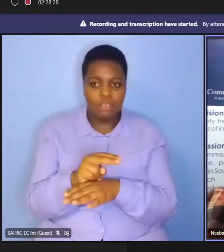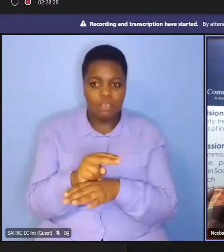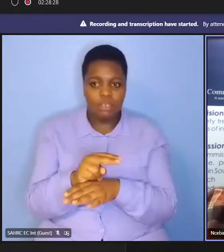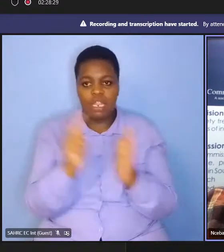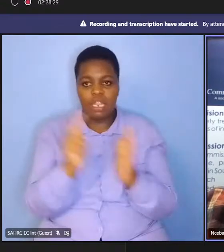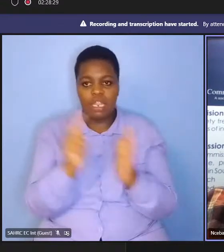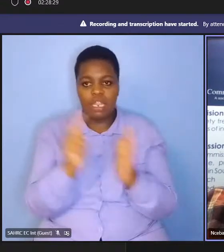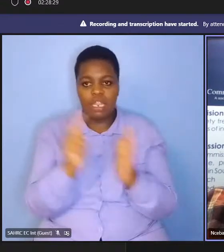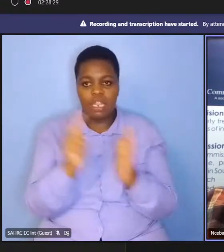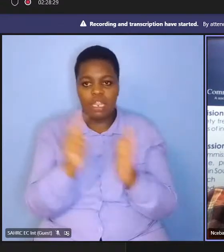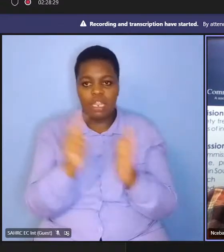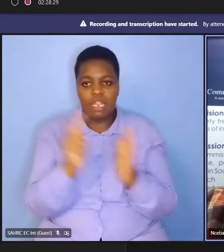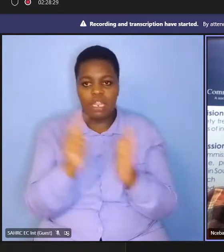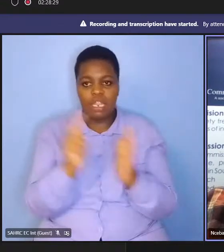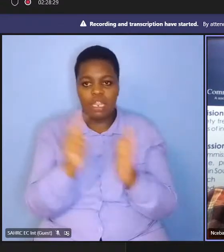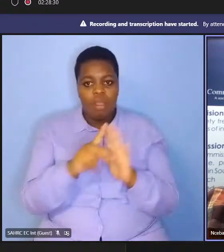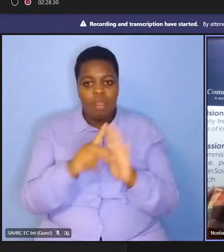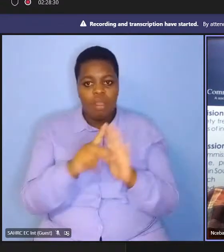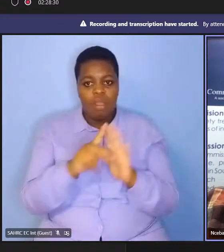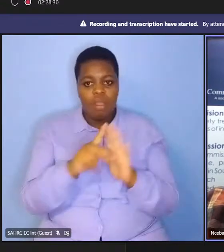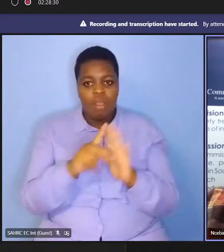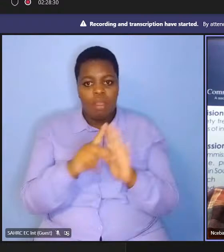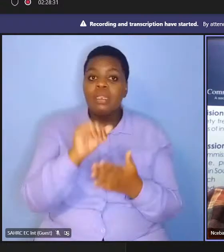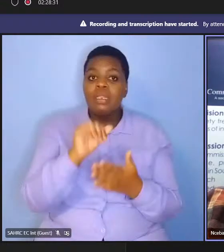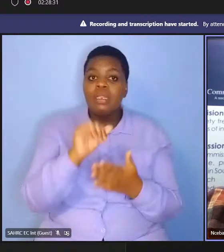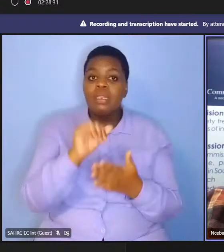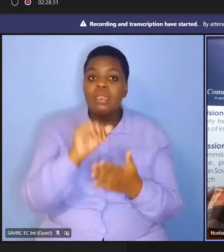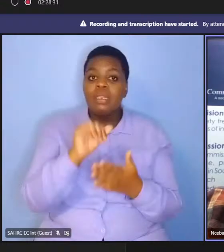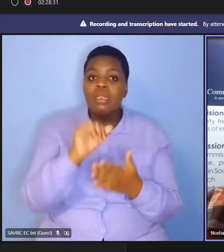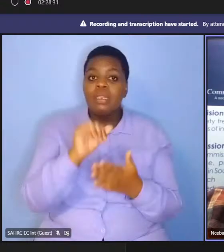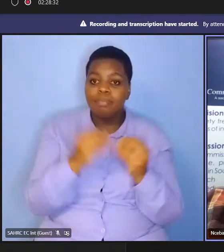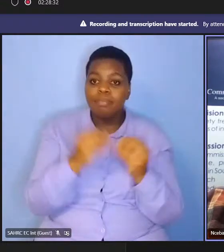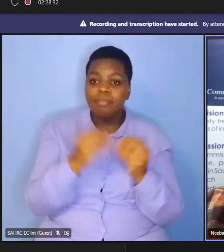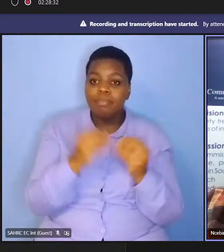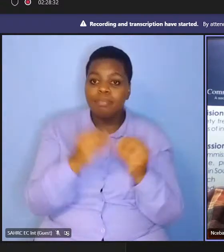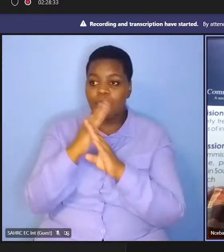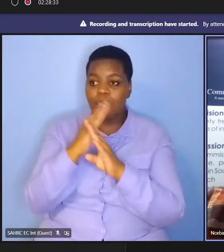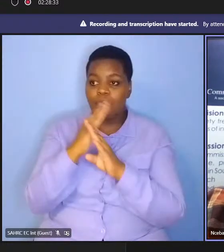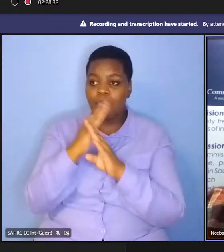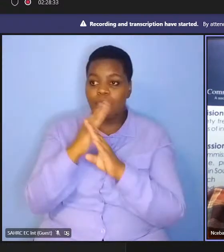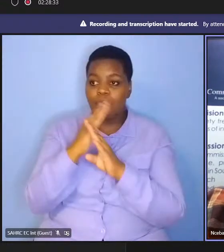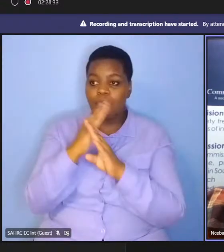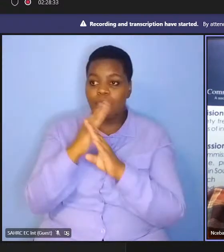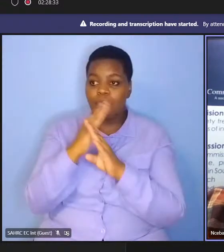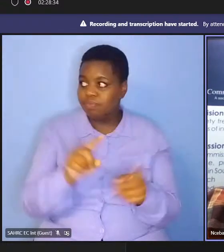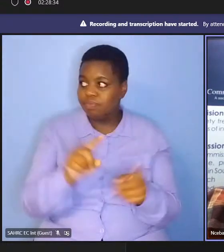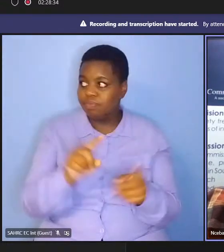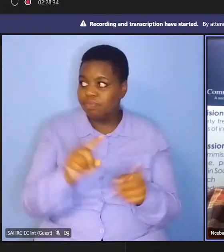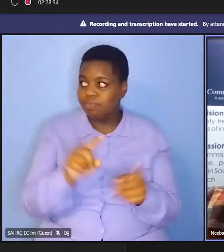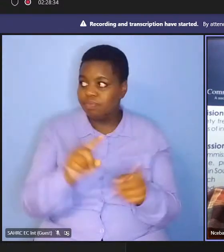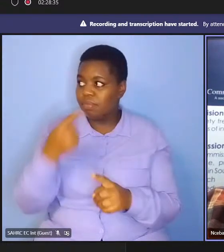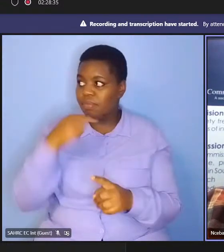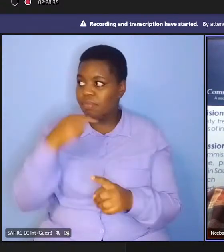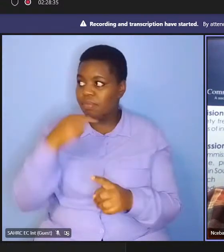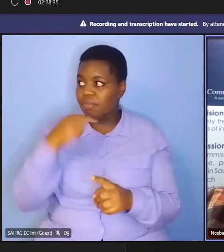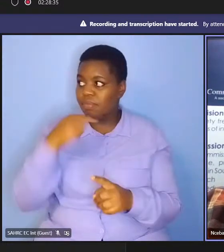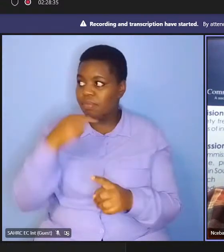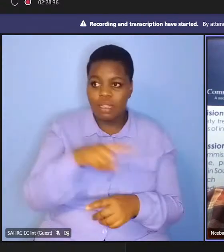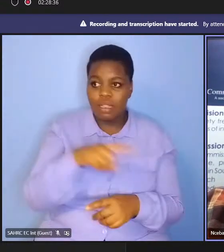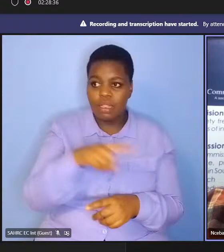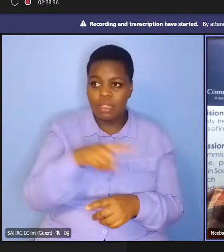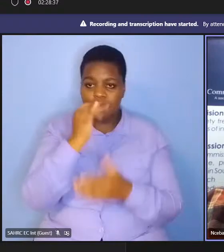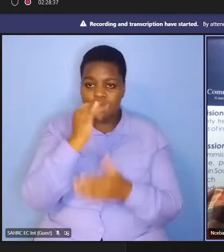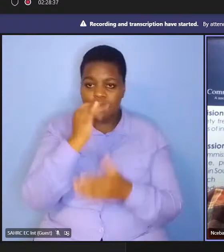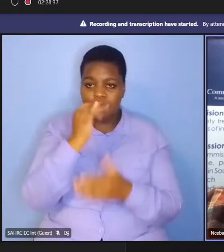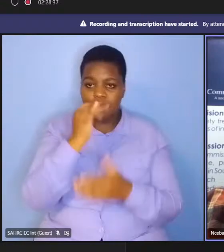policies, practices of the state, statutory bodies, and the private sector, as well as indigenous and customary